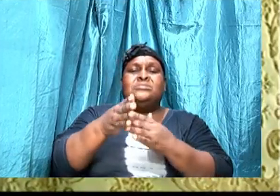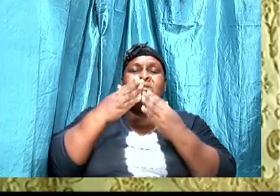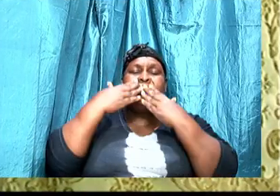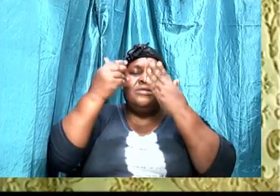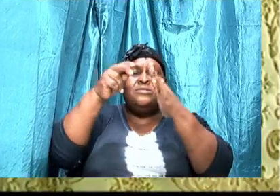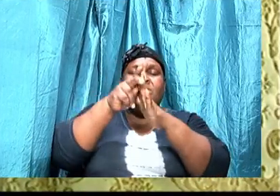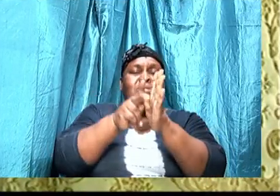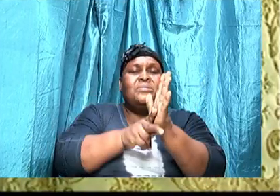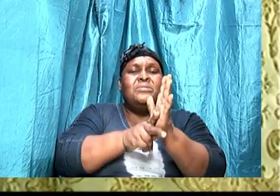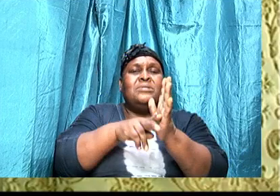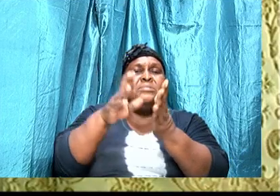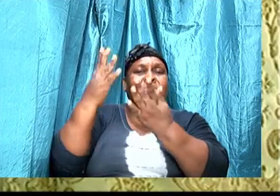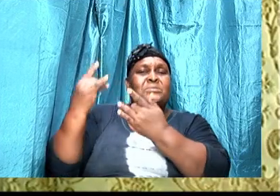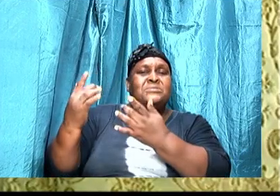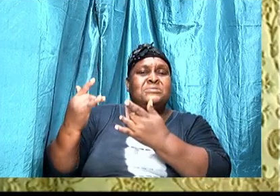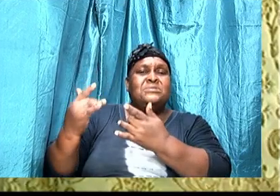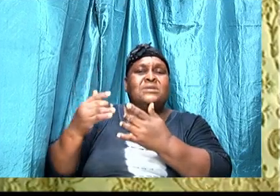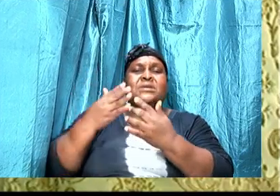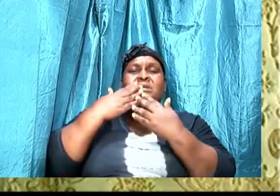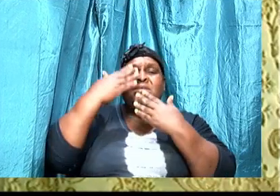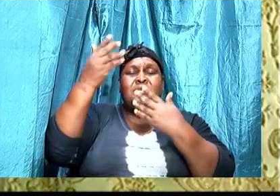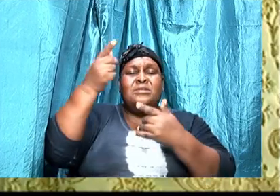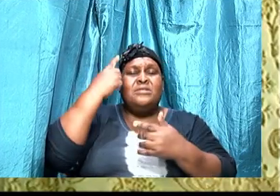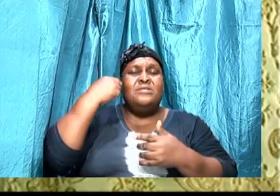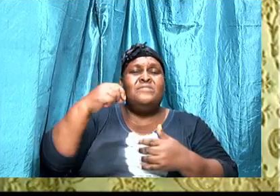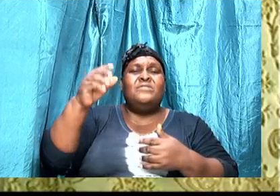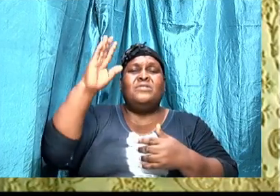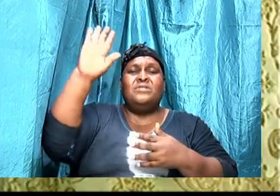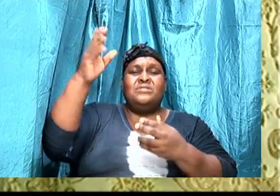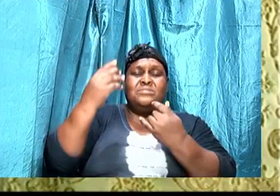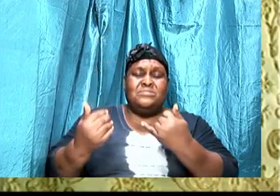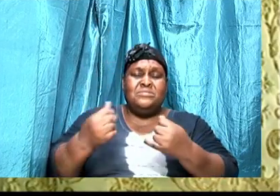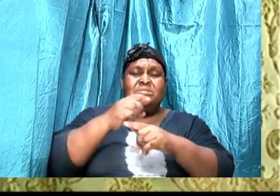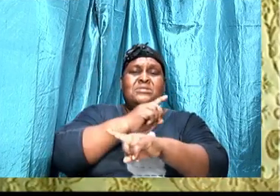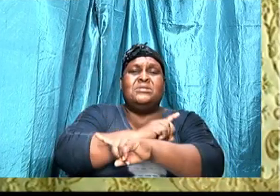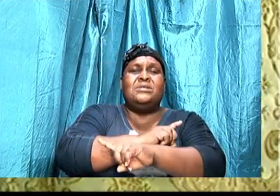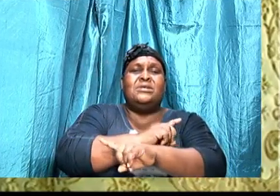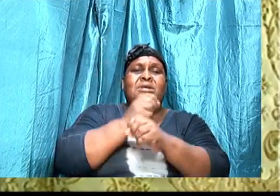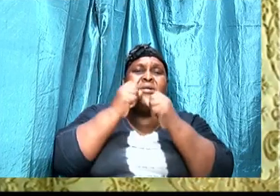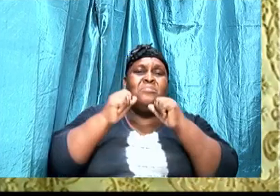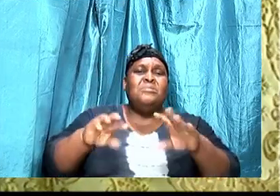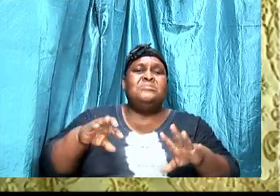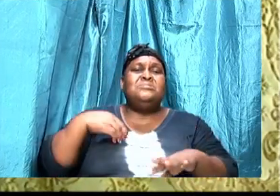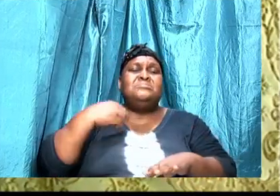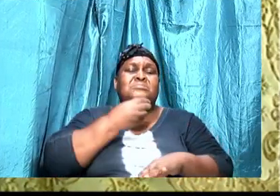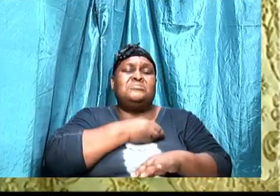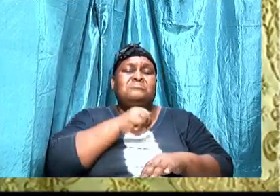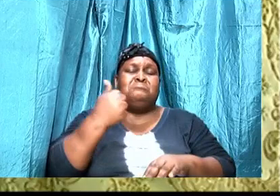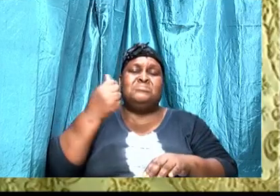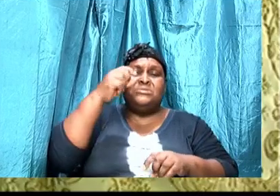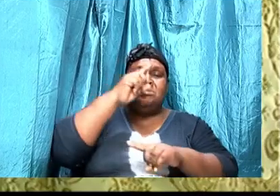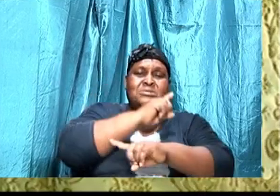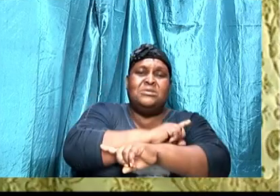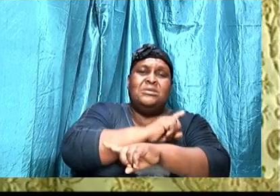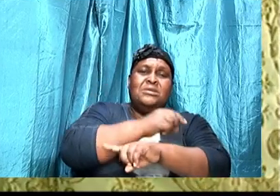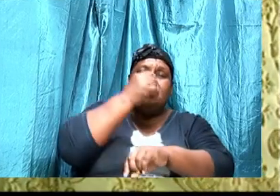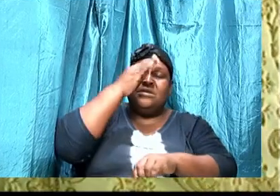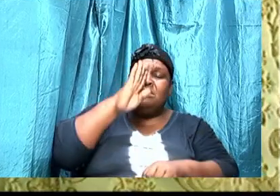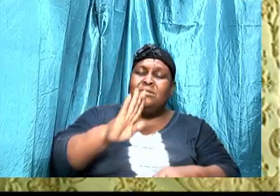goodness and for your mercies. Lord, we thank you for today and for blessing us with another day. Dear God, as